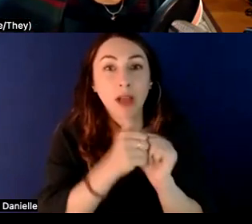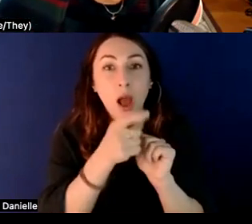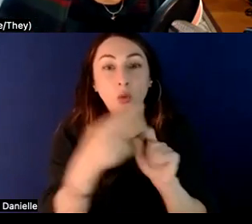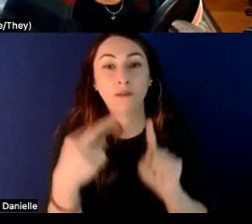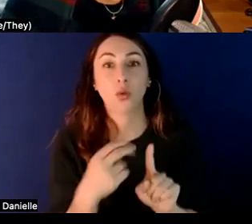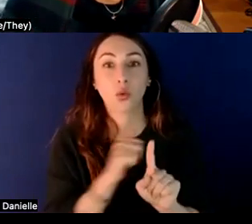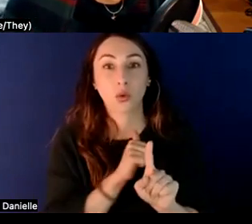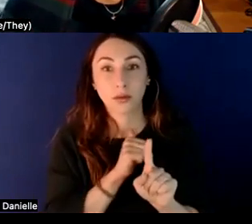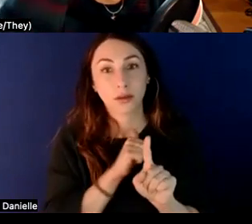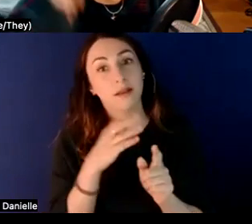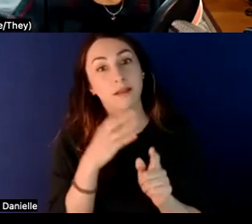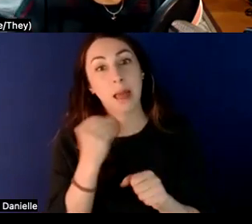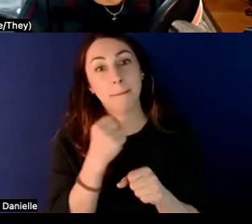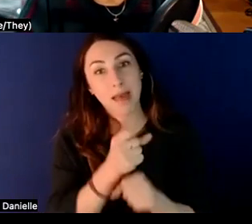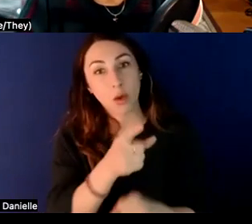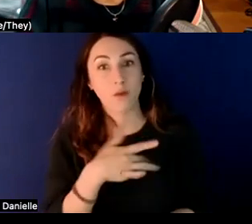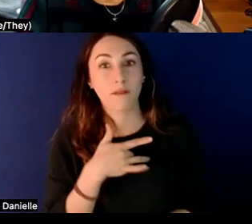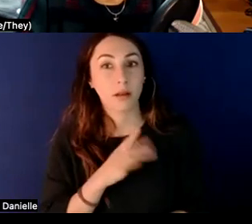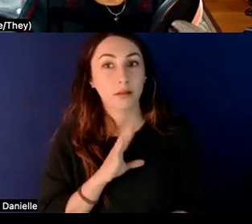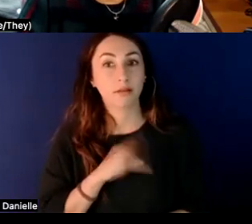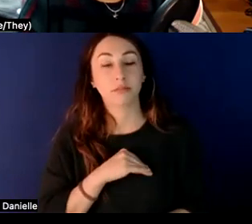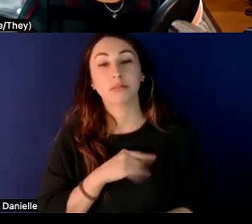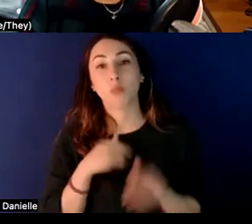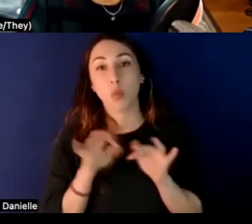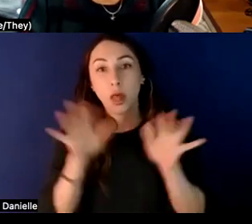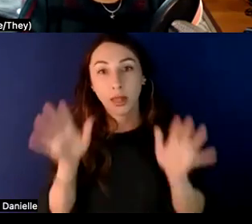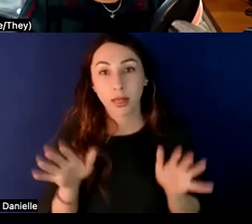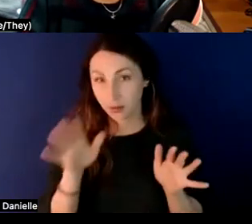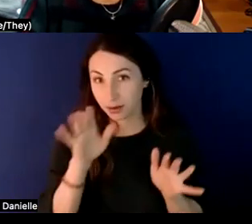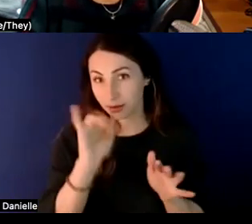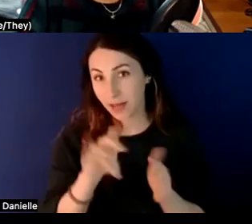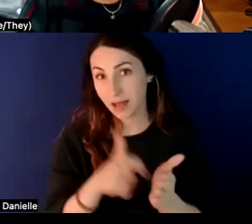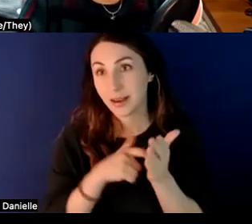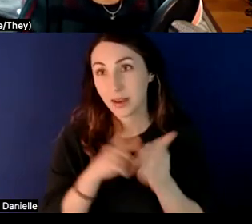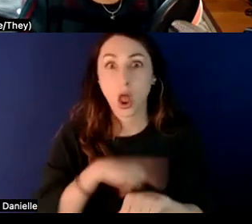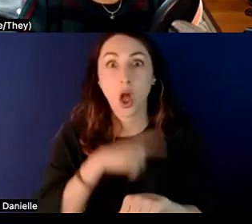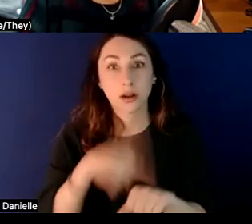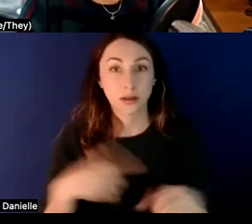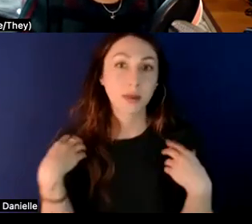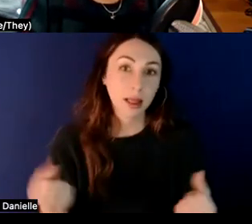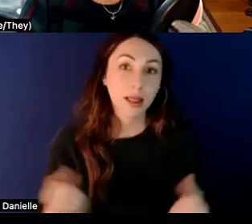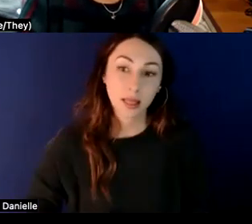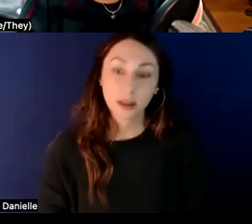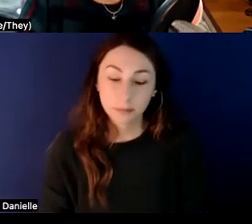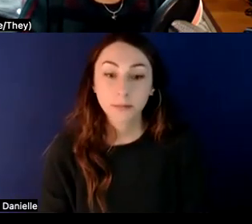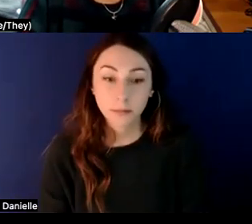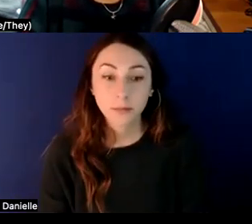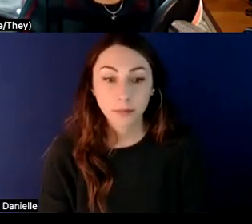and like makes you feel like you're worthless. And that takes a long time to come back from. It really